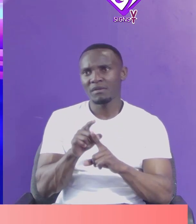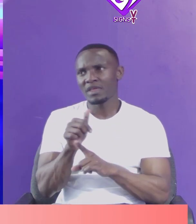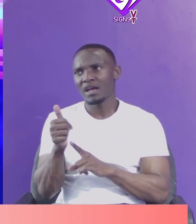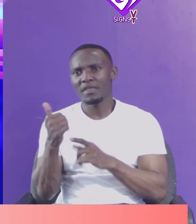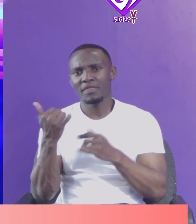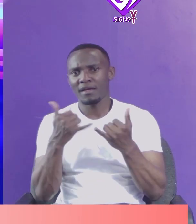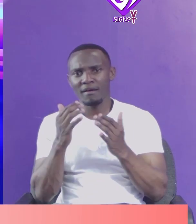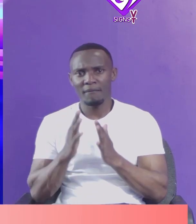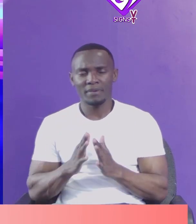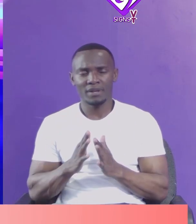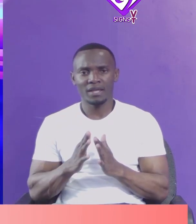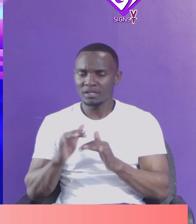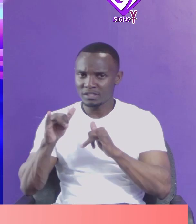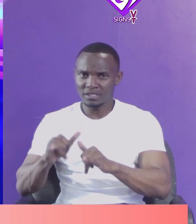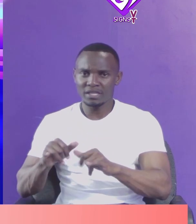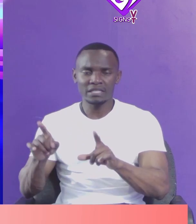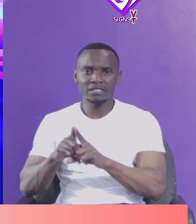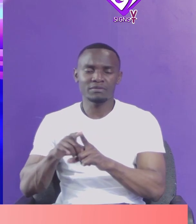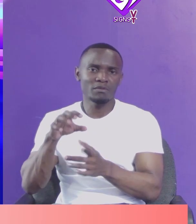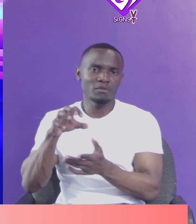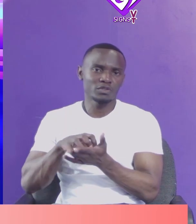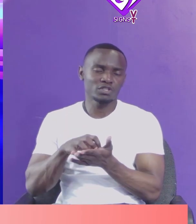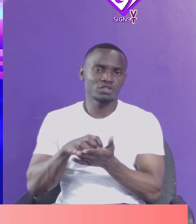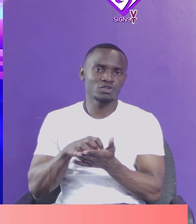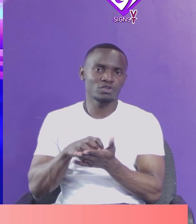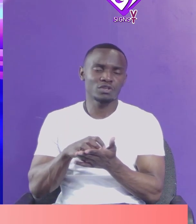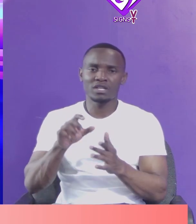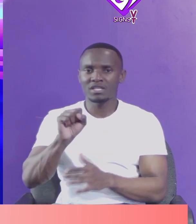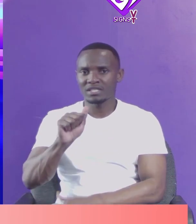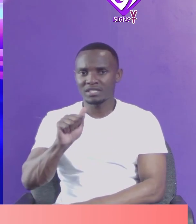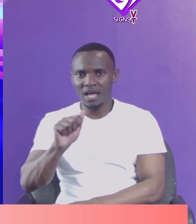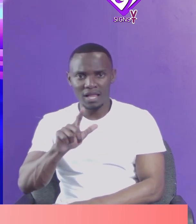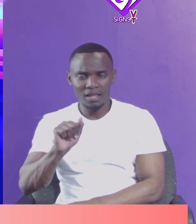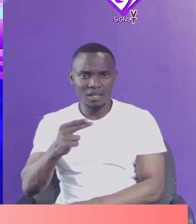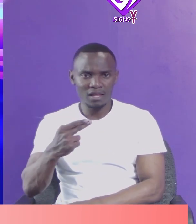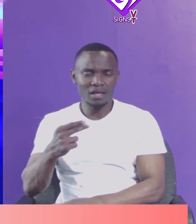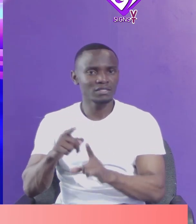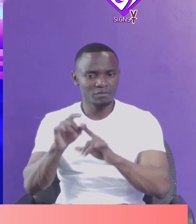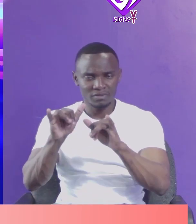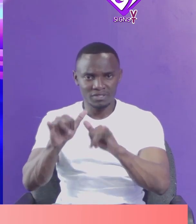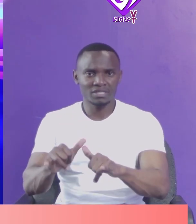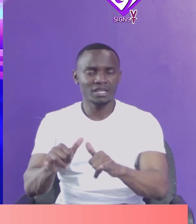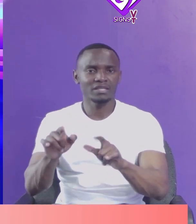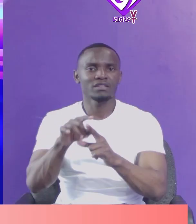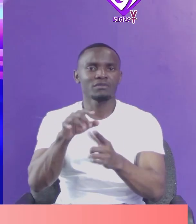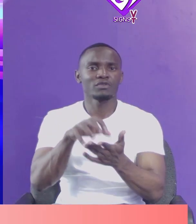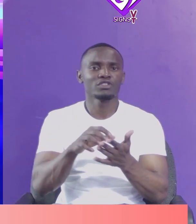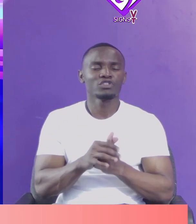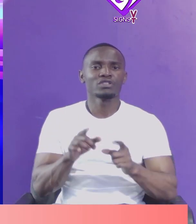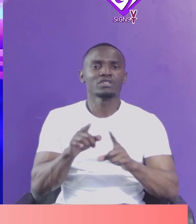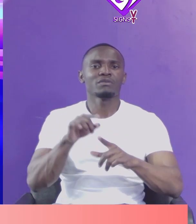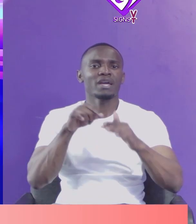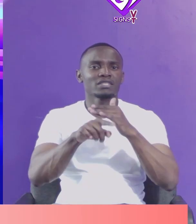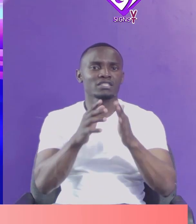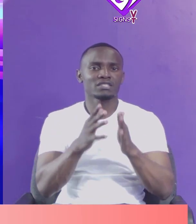playing the traditional position. Salah is just in the same position. Yeah. Their striker as well. I think he has been